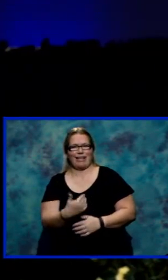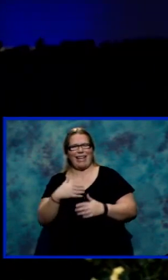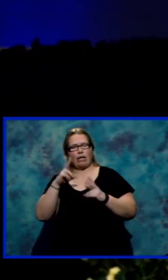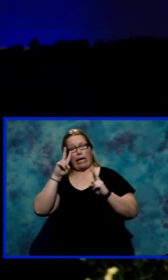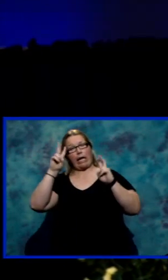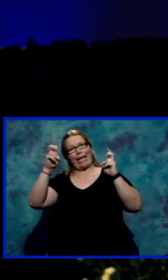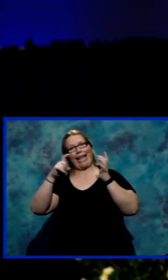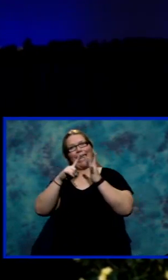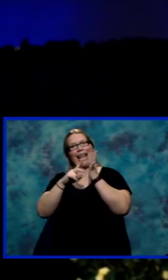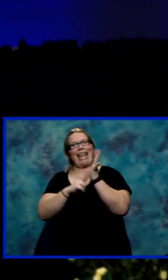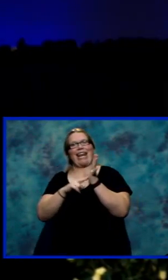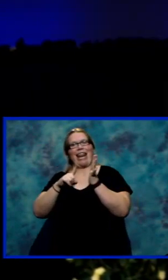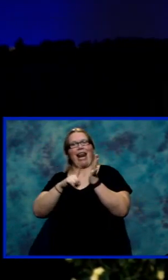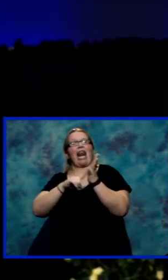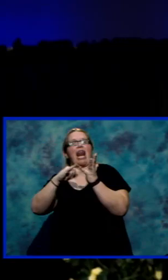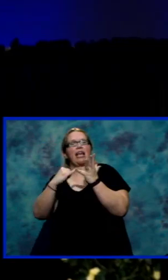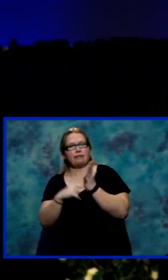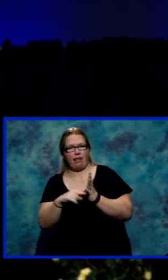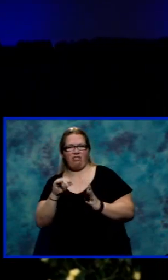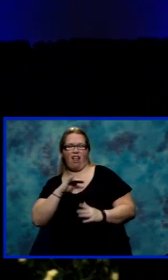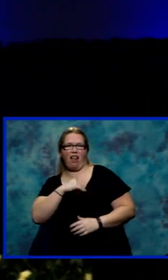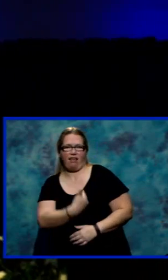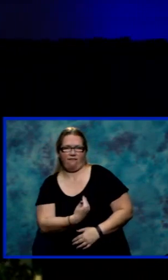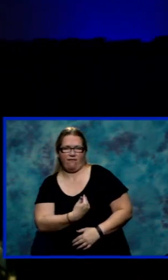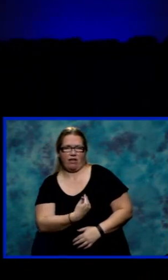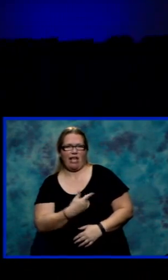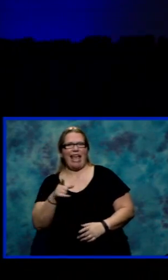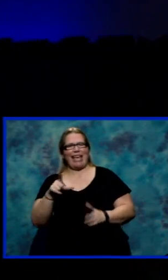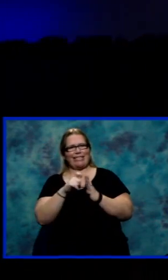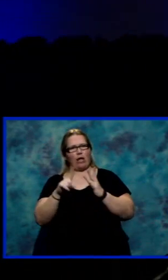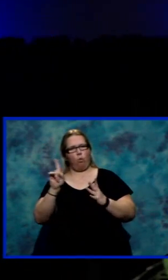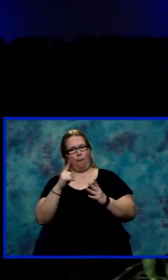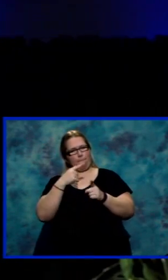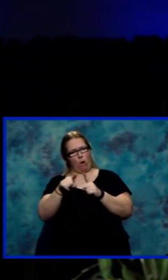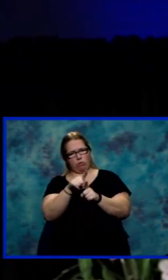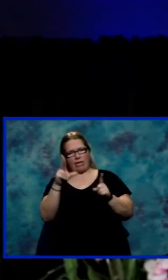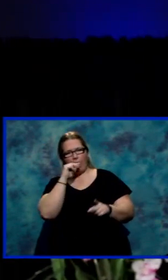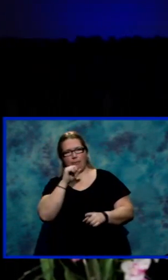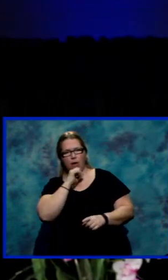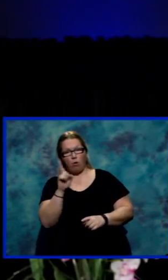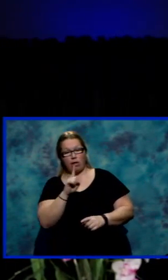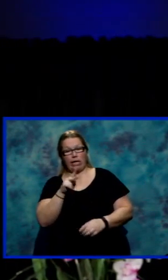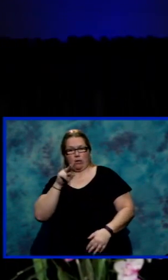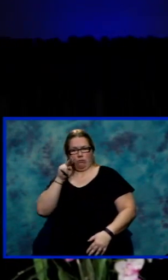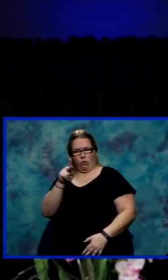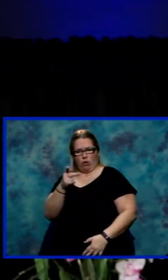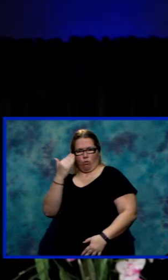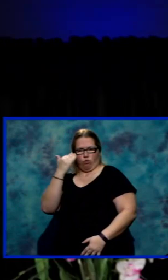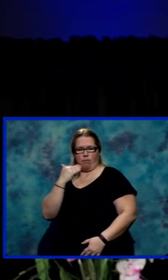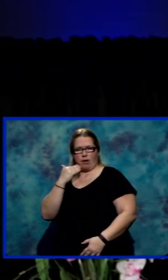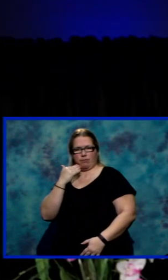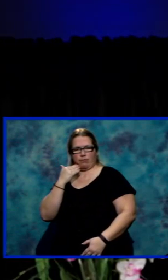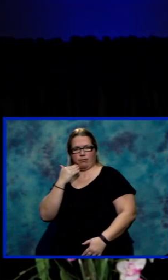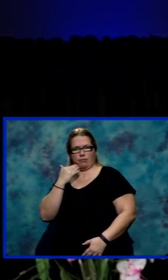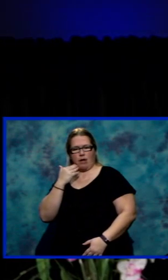with her, probably more than in love. He did what most young men do, which is he saw the woman